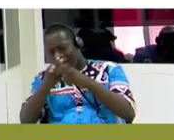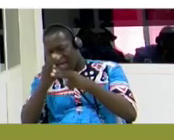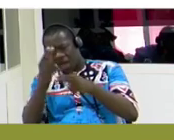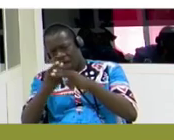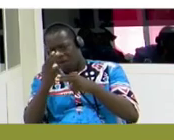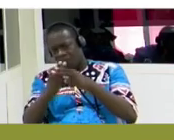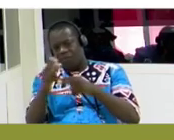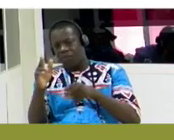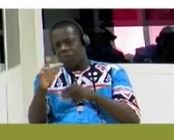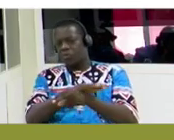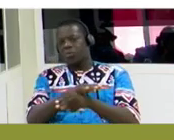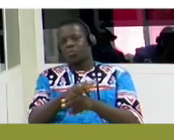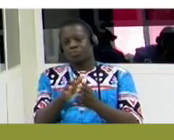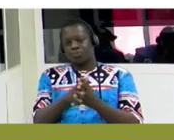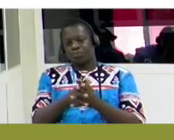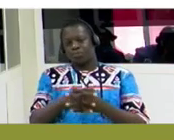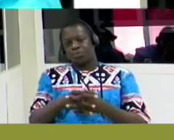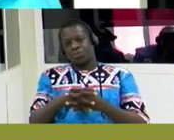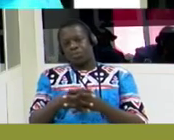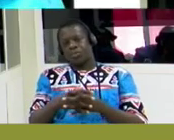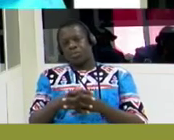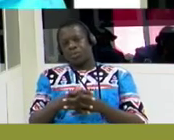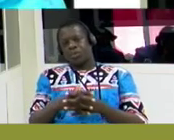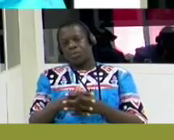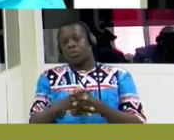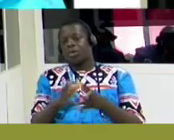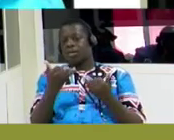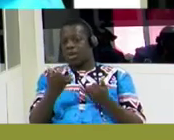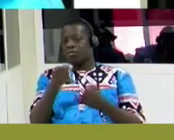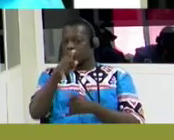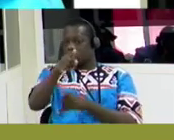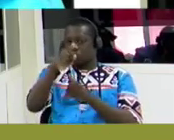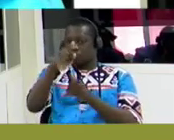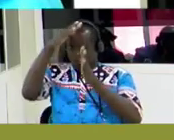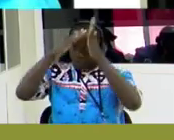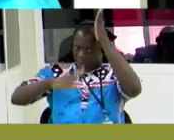But as a soldier,